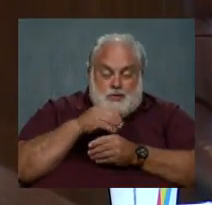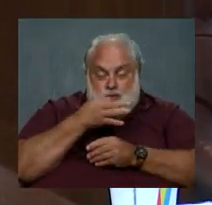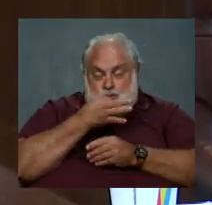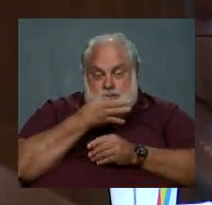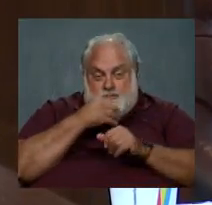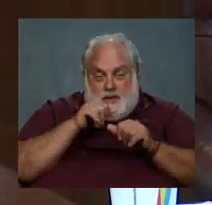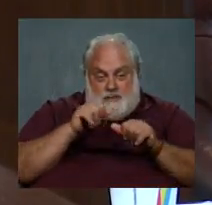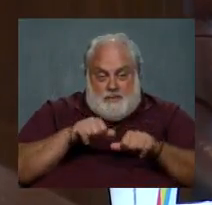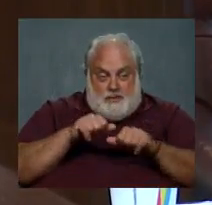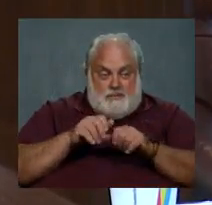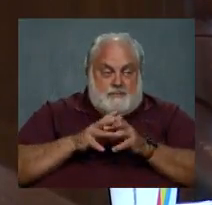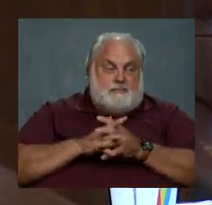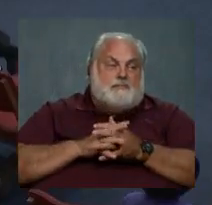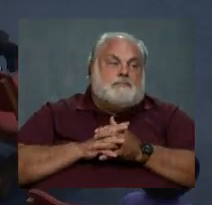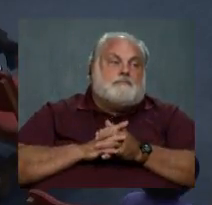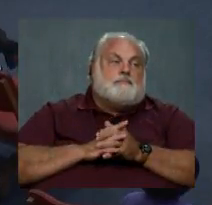can.